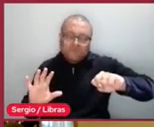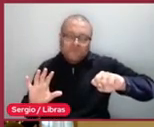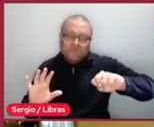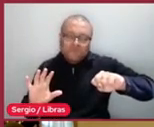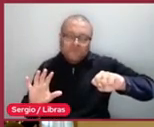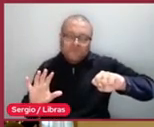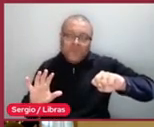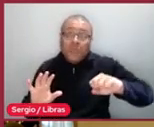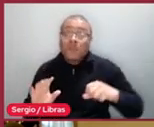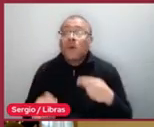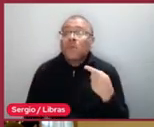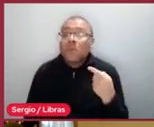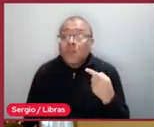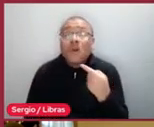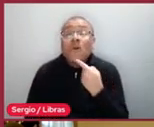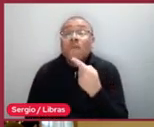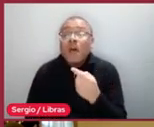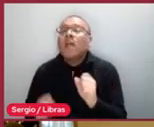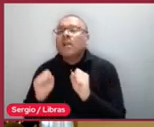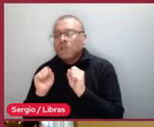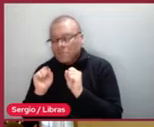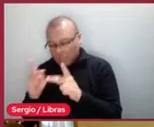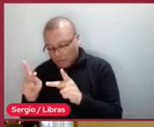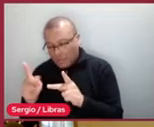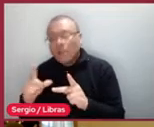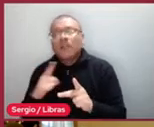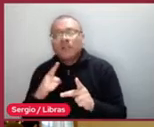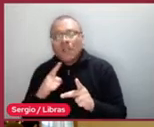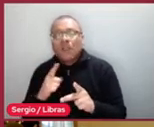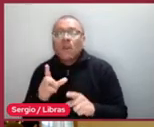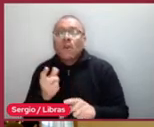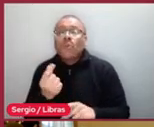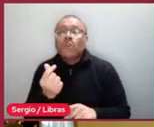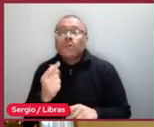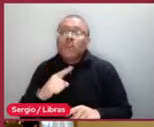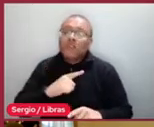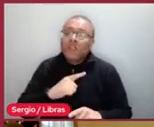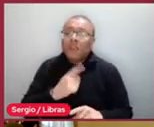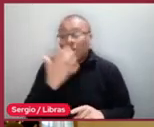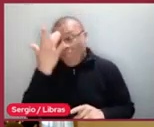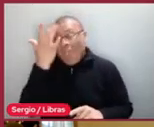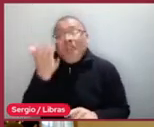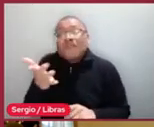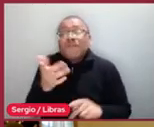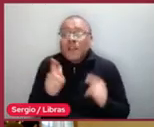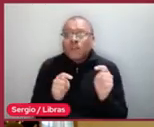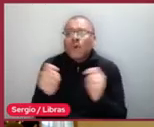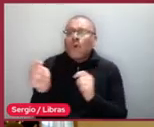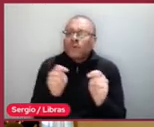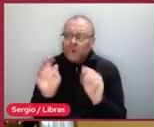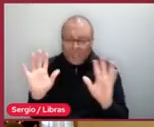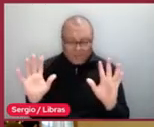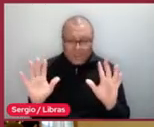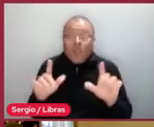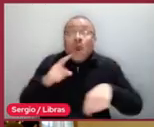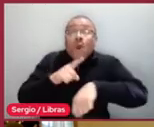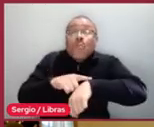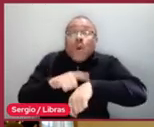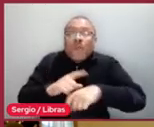Okay, so far so good. If I want to know how much money a user have, it's really easy. I just query snapshots, and then I